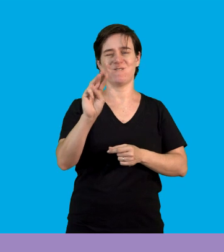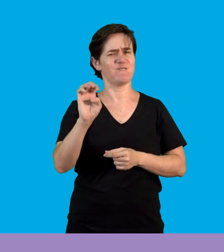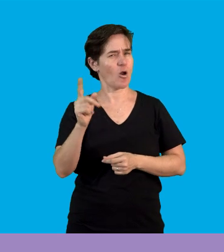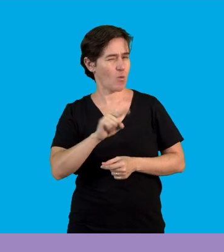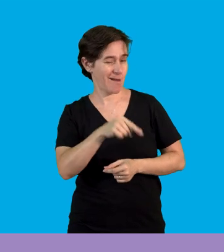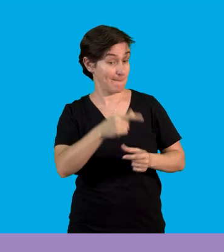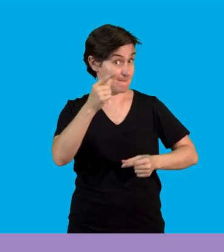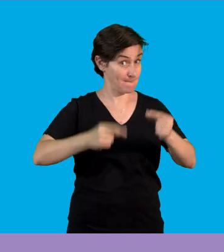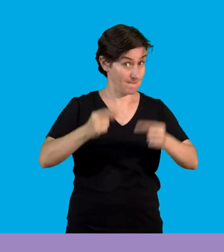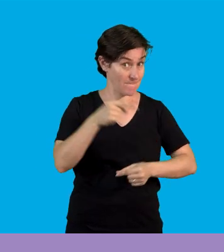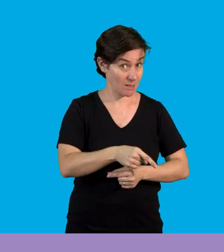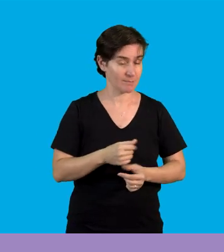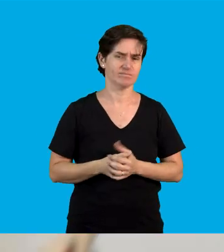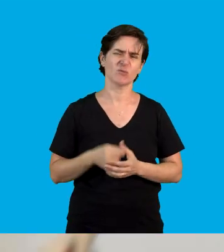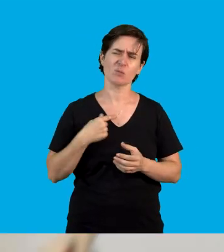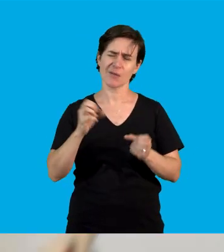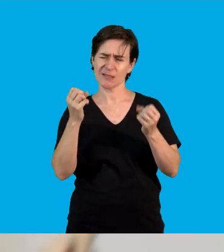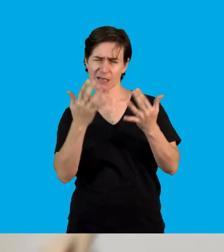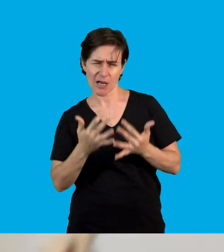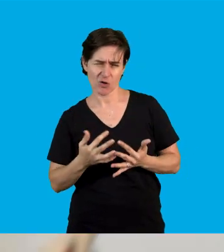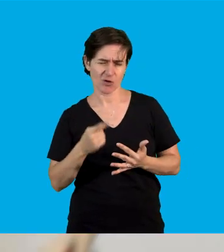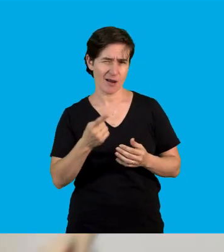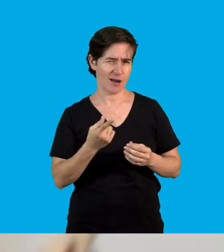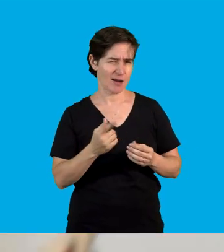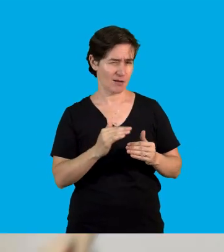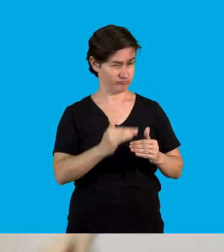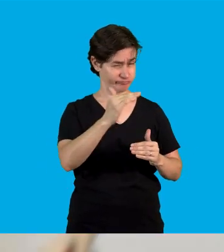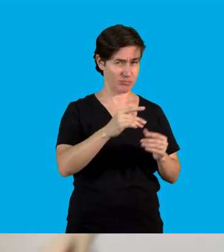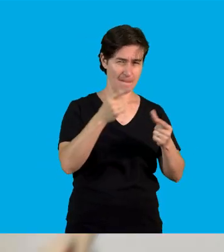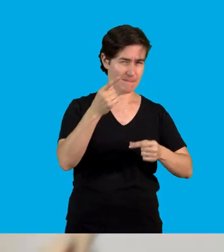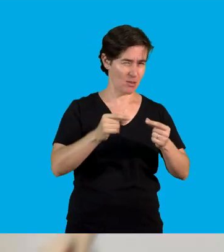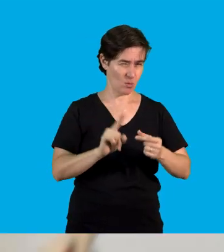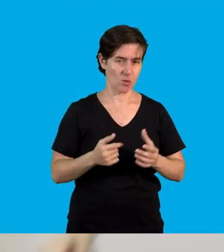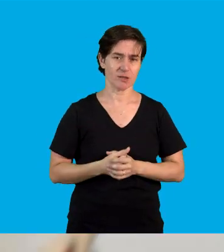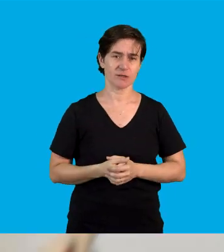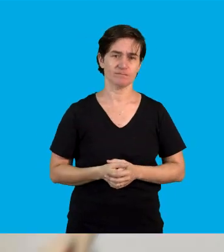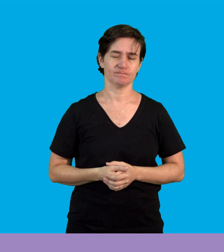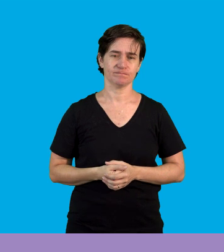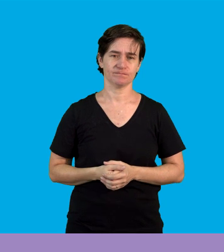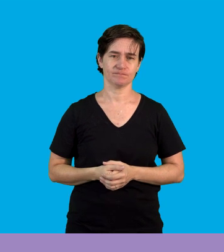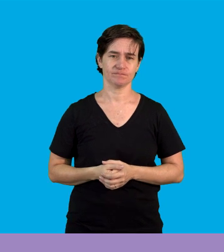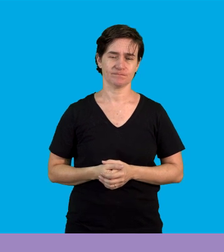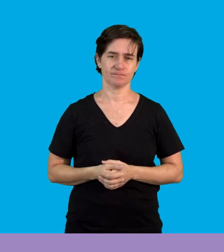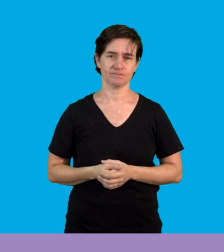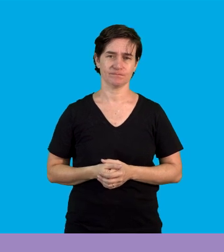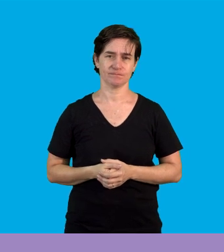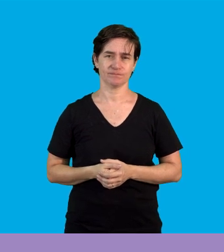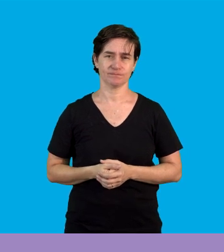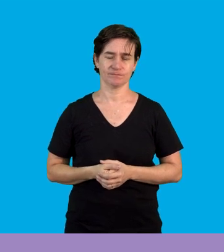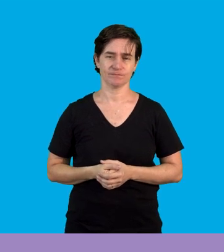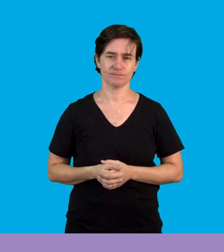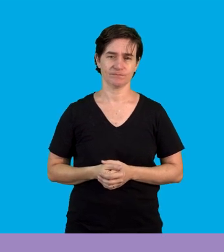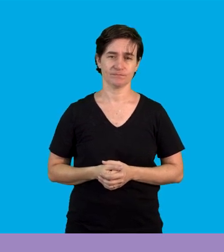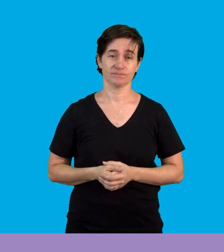need to calculate how much of the milk is in there. So we are going to now calculate the volume of the